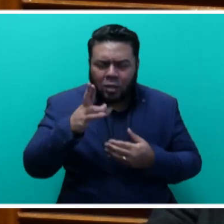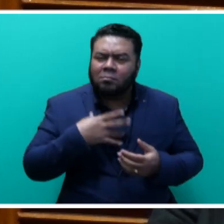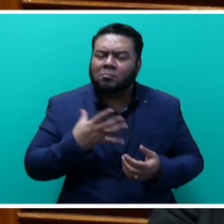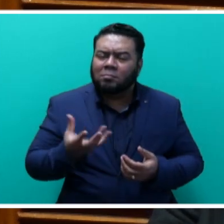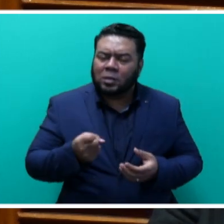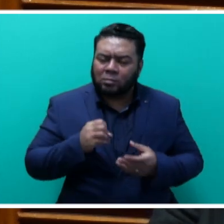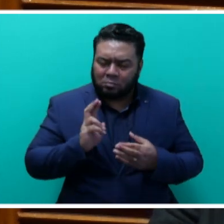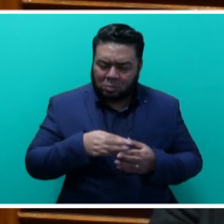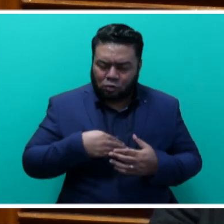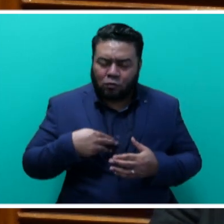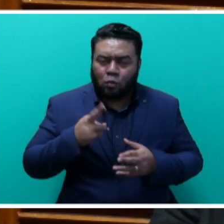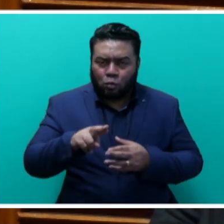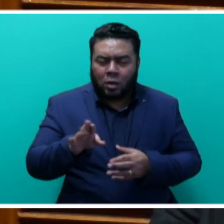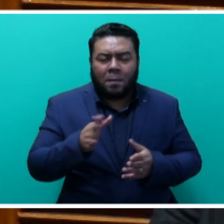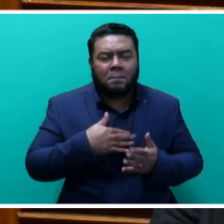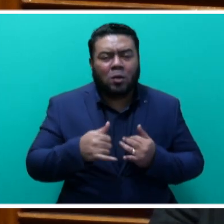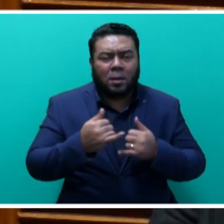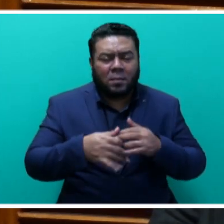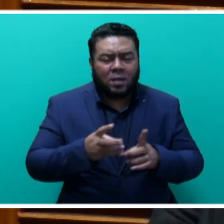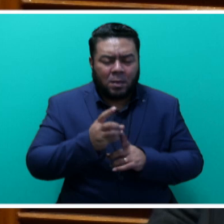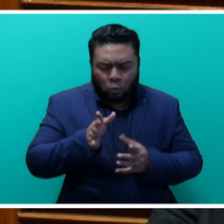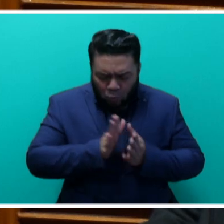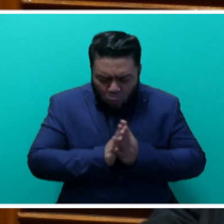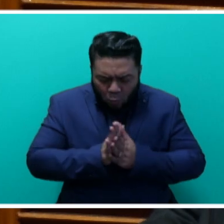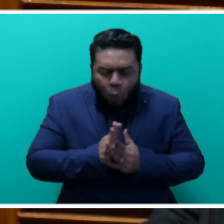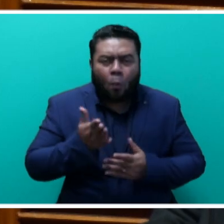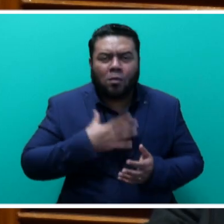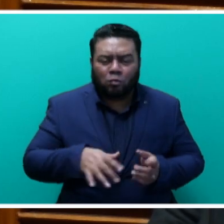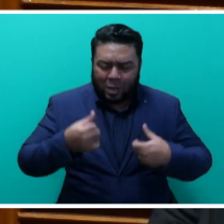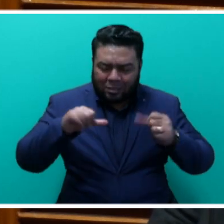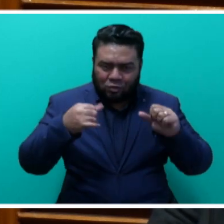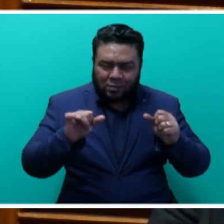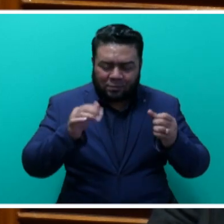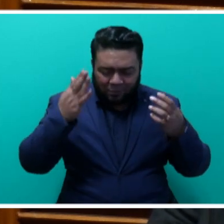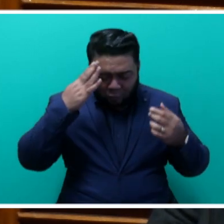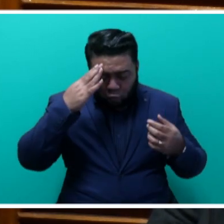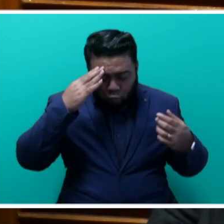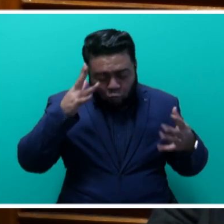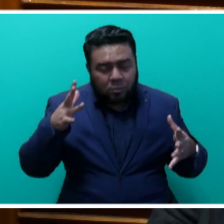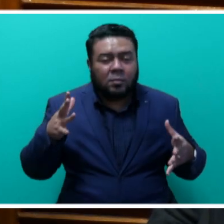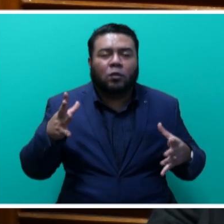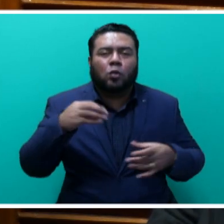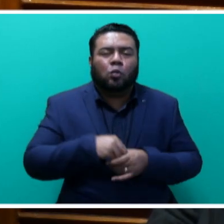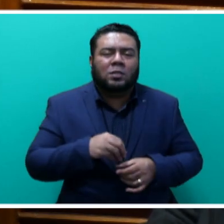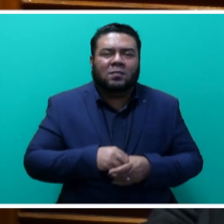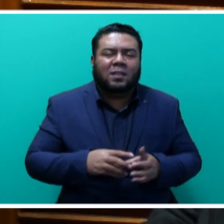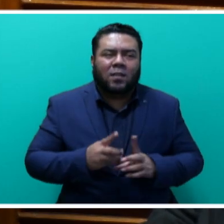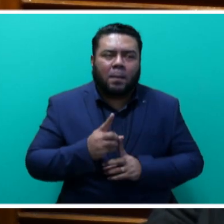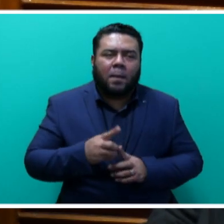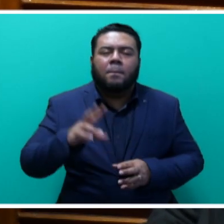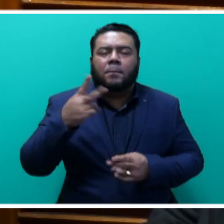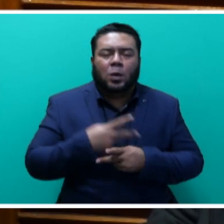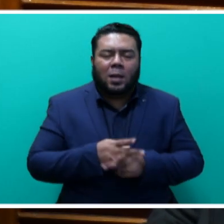Maritime Development and Disaster Management is determined to achieve its aspirations for inclusive development for